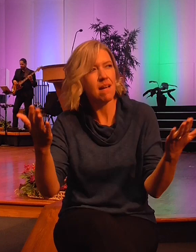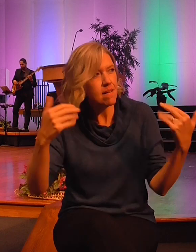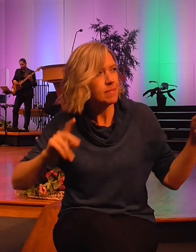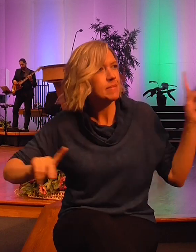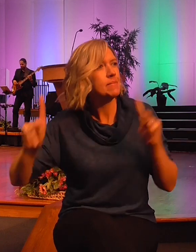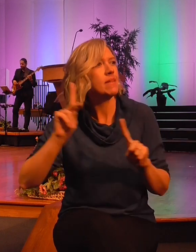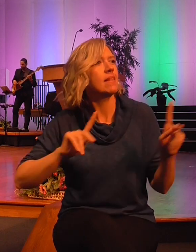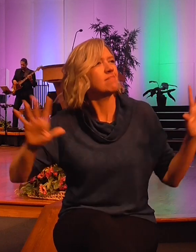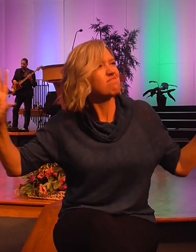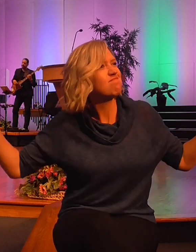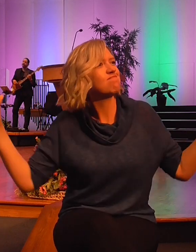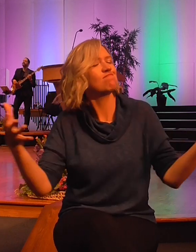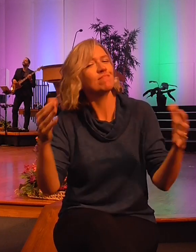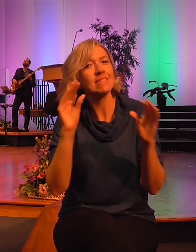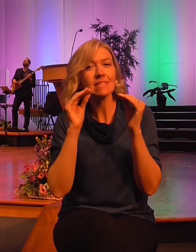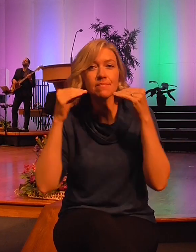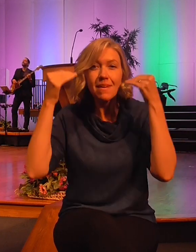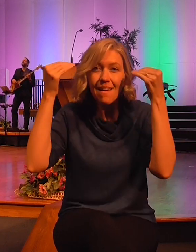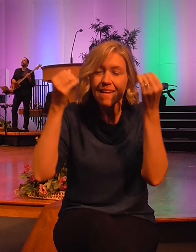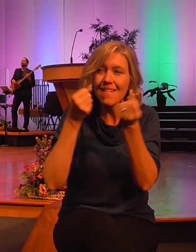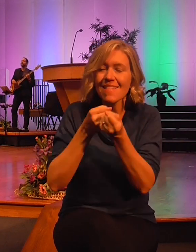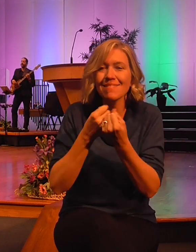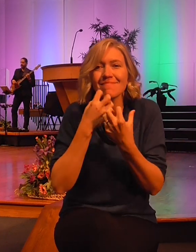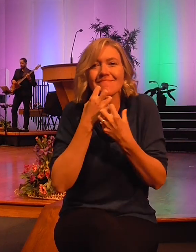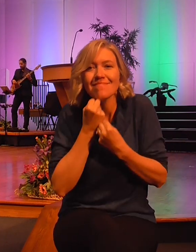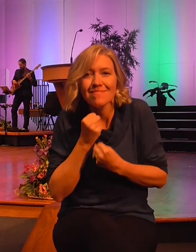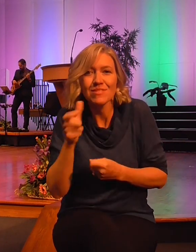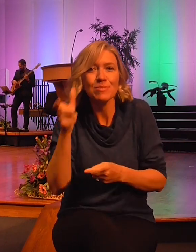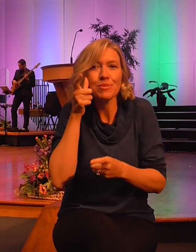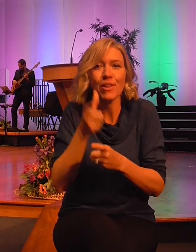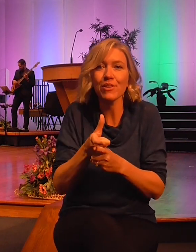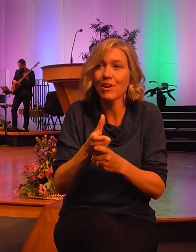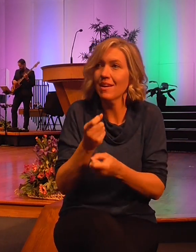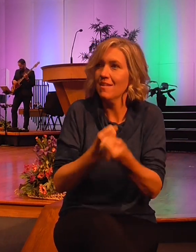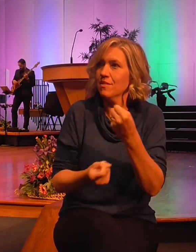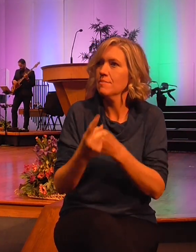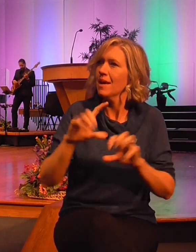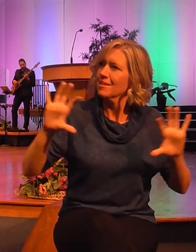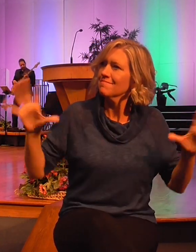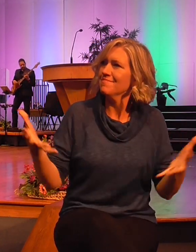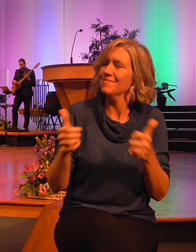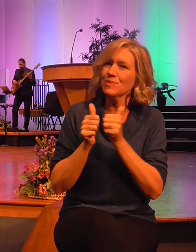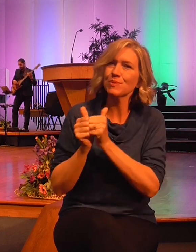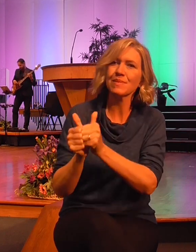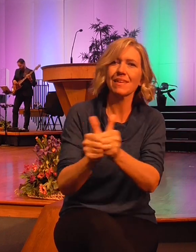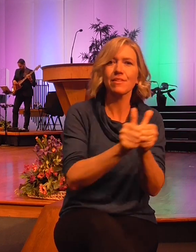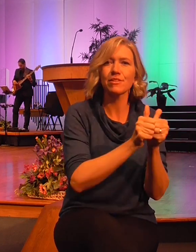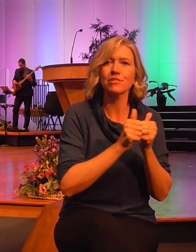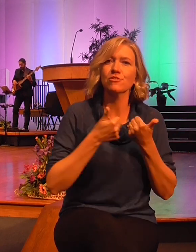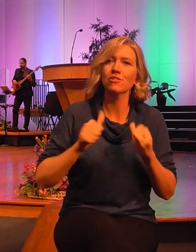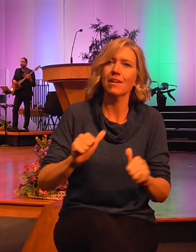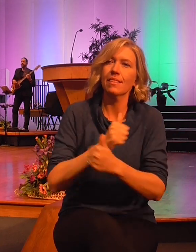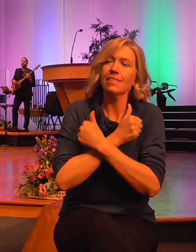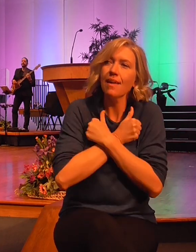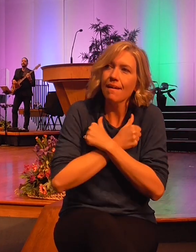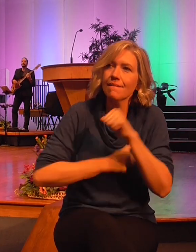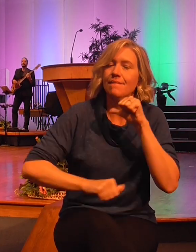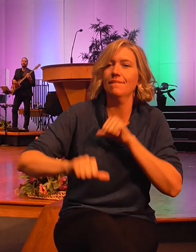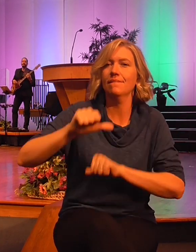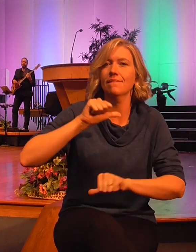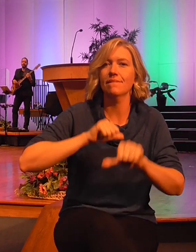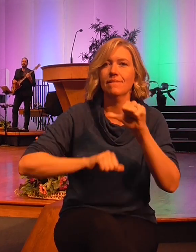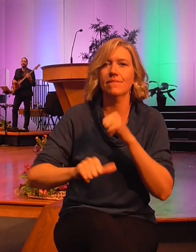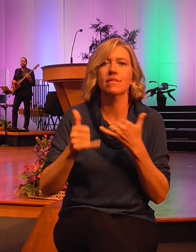Come on, people now. Smile on your brother. Everybody get together. Try and love one